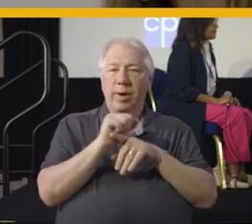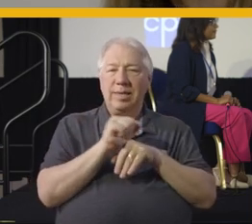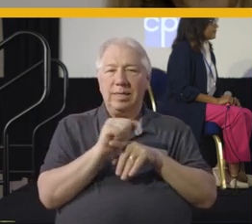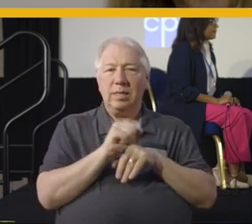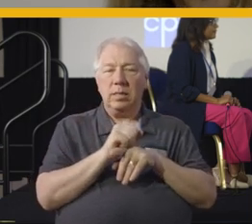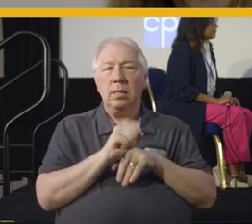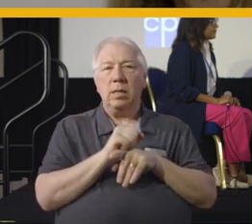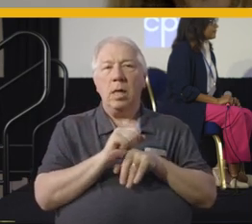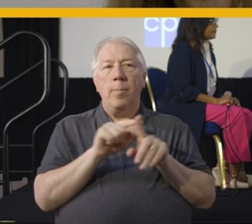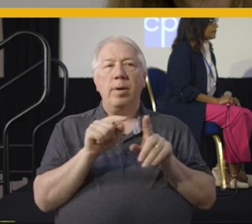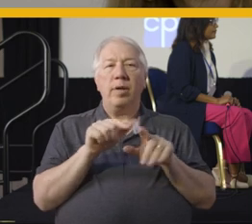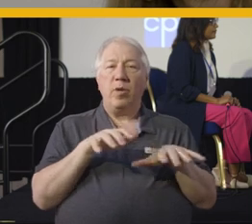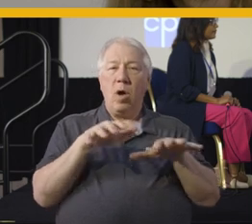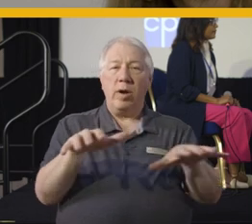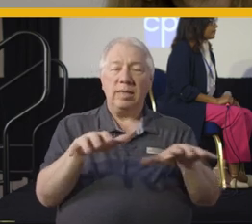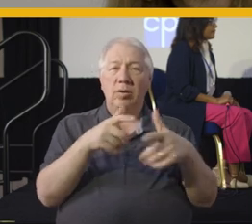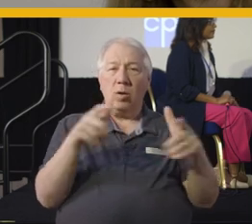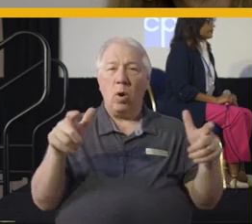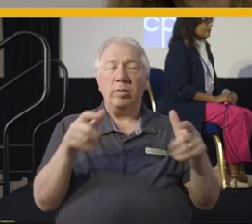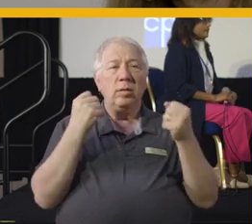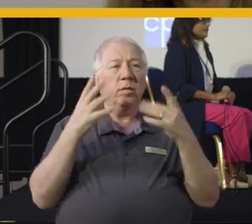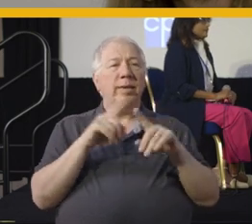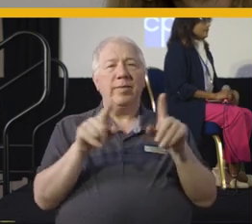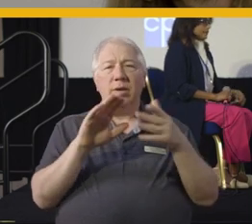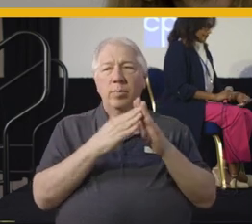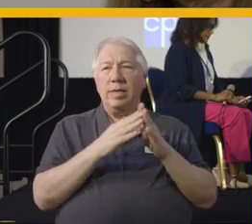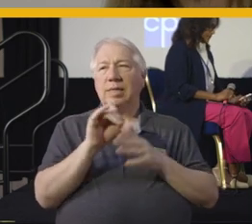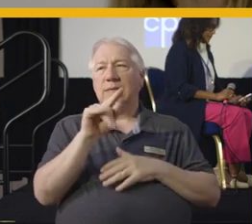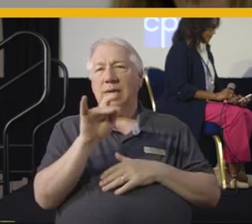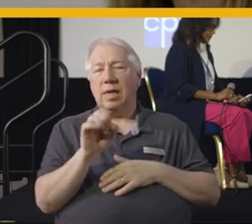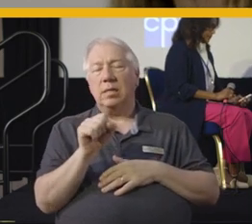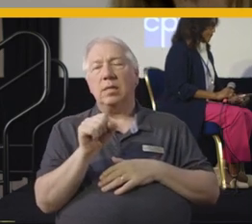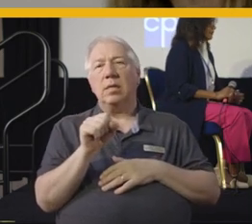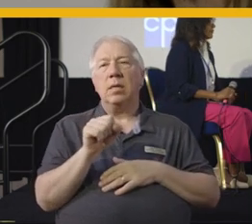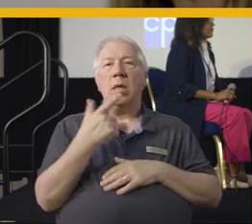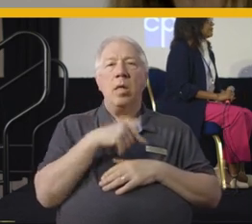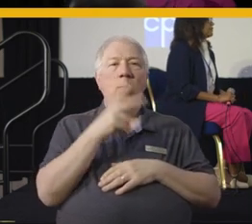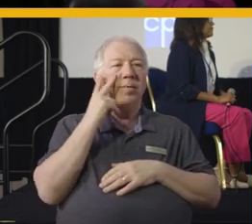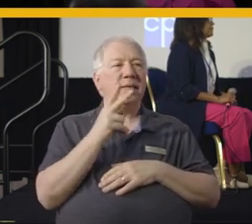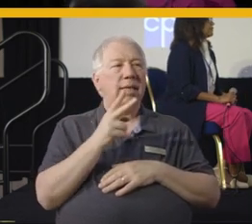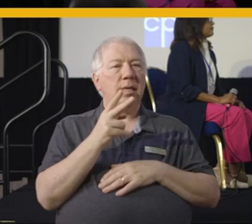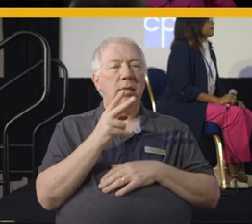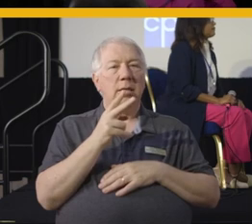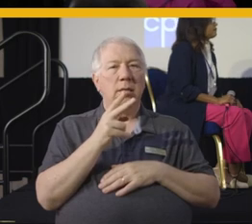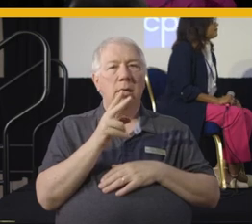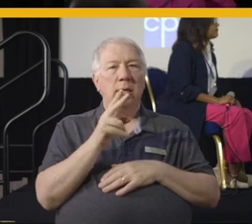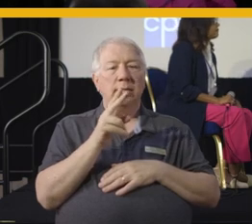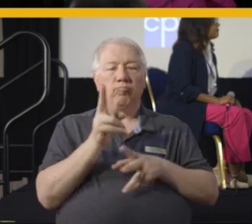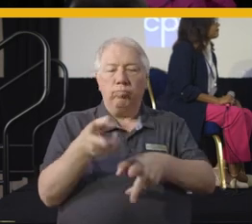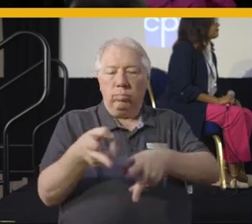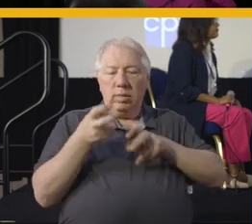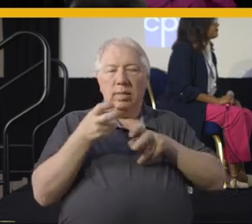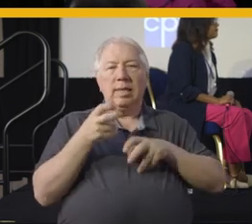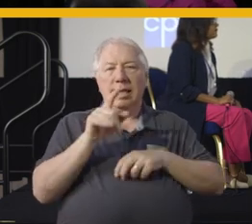you know, these audiences are so large and there's so many different communities and different styles of storytelling that we've seen direct lifts do quite well, but we've